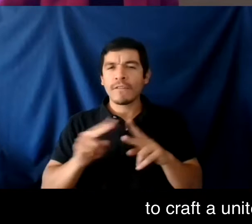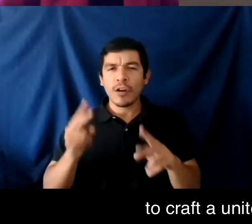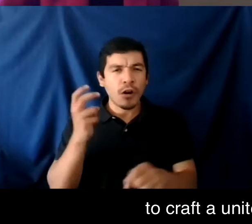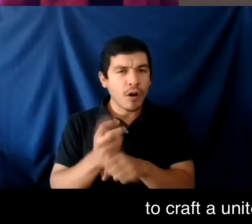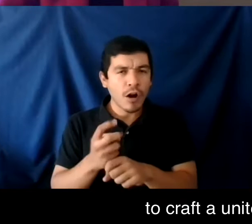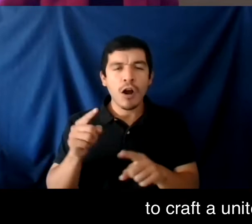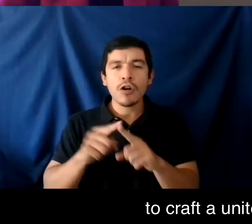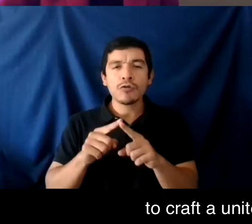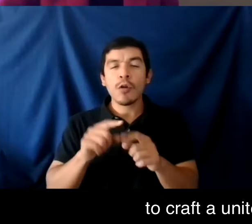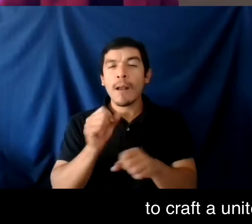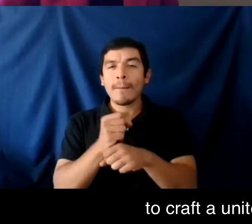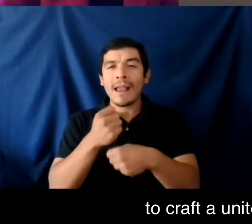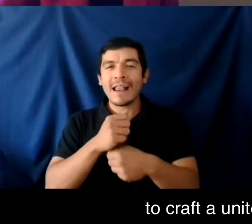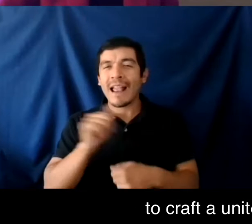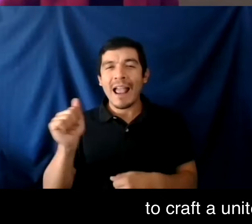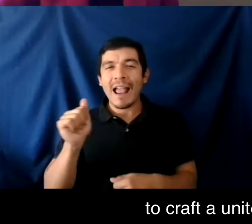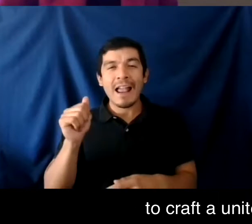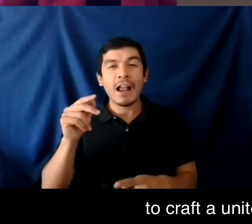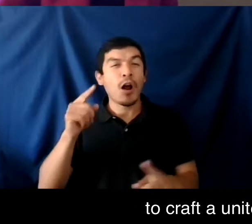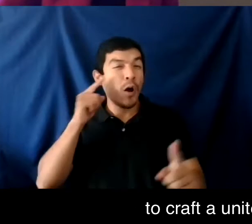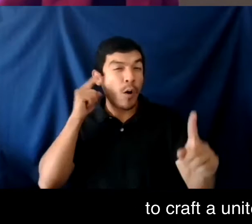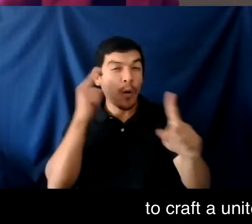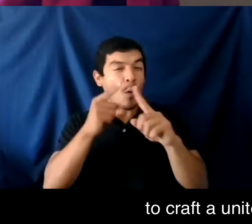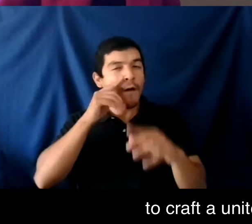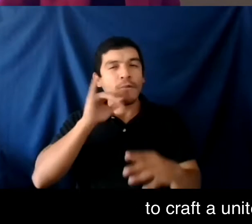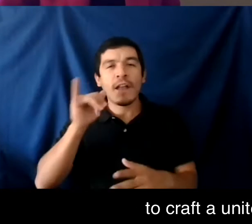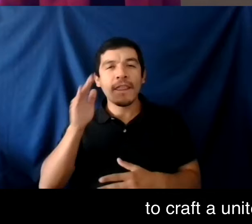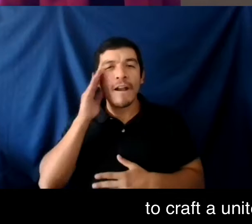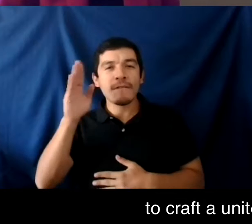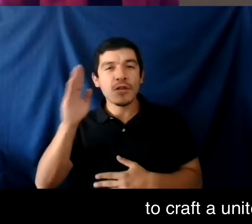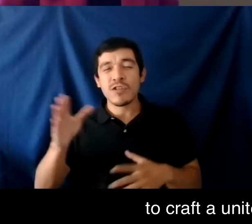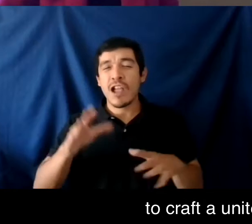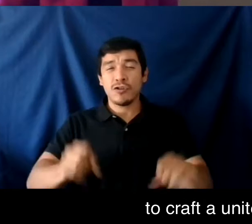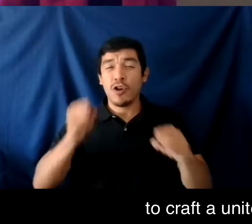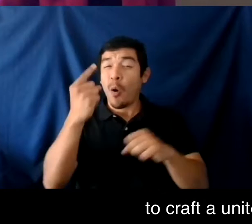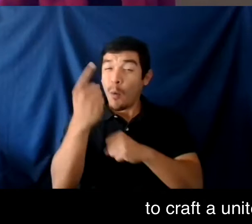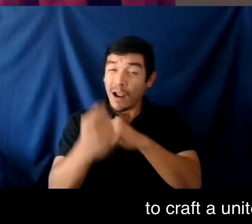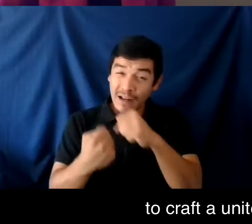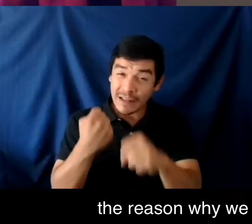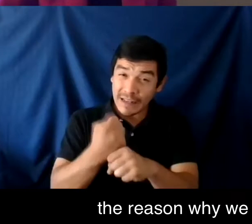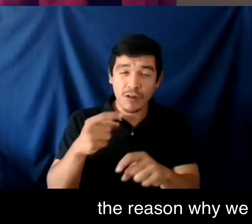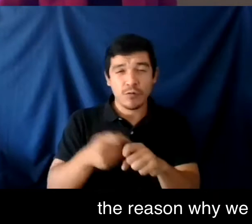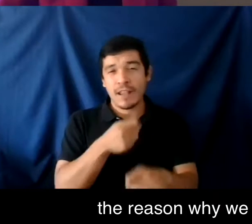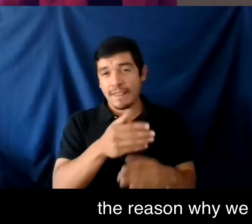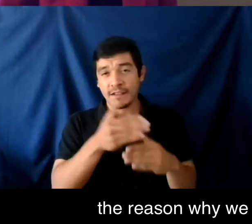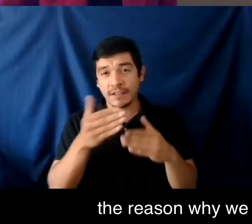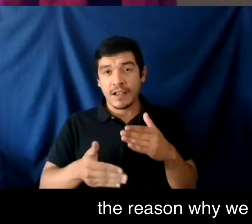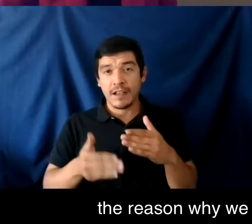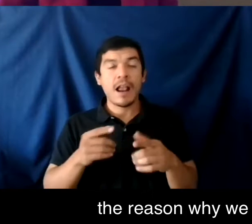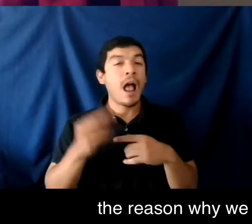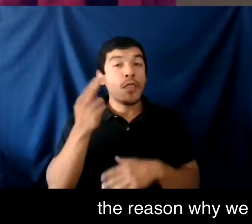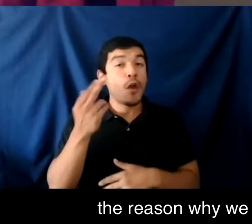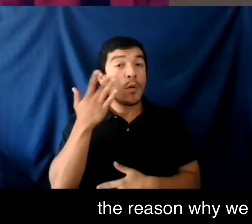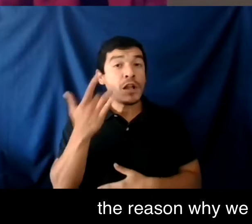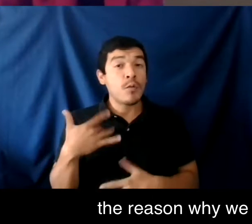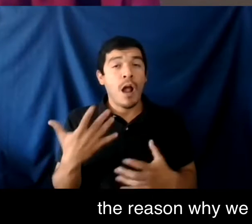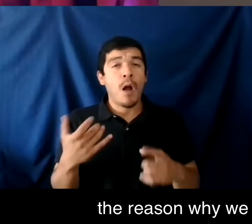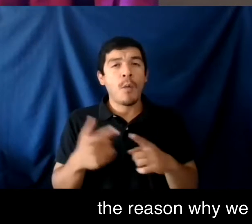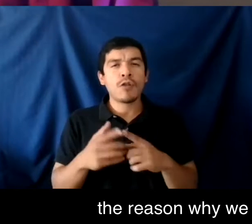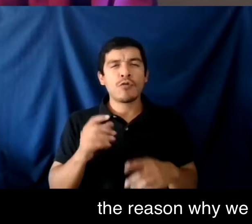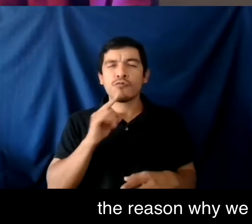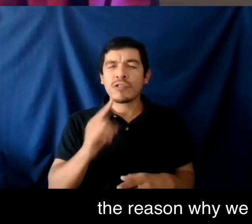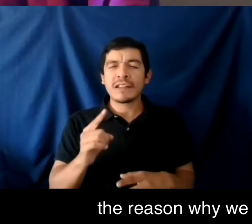to craft a united vision for the future. It took an entire year to get that done. And the reason why we wanted to be